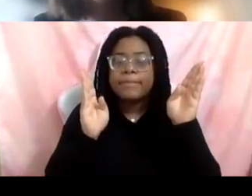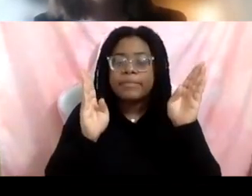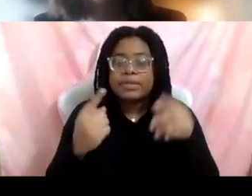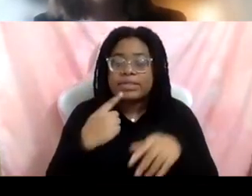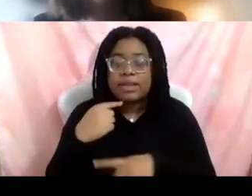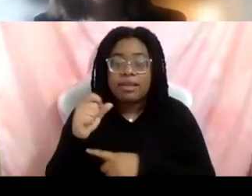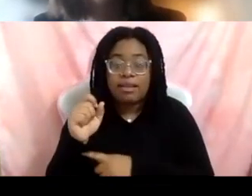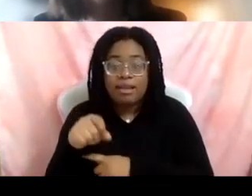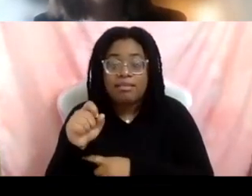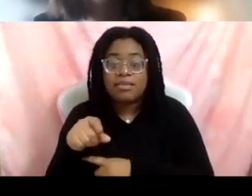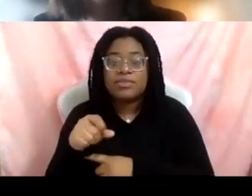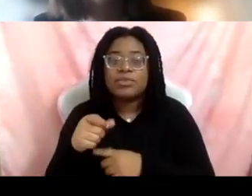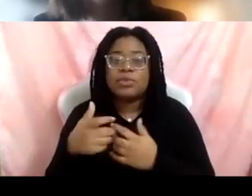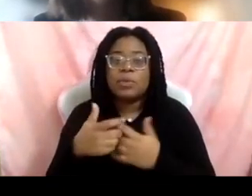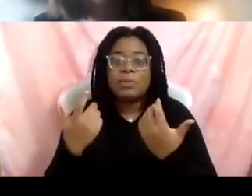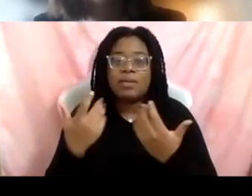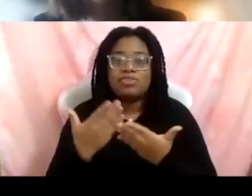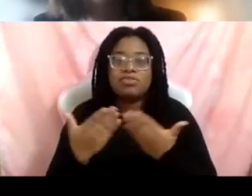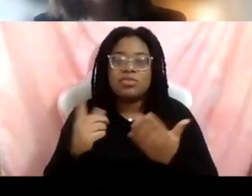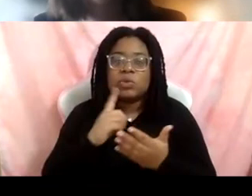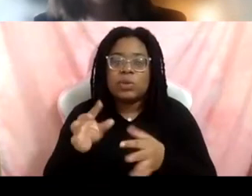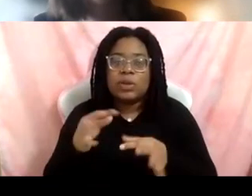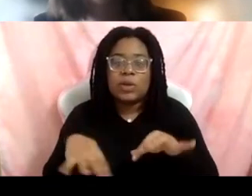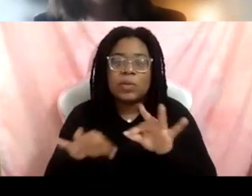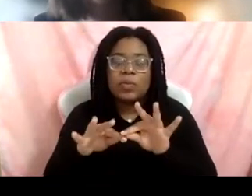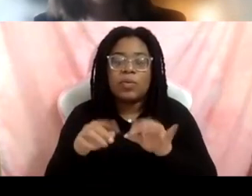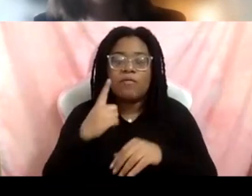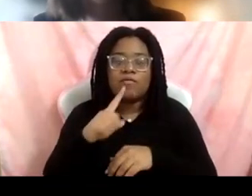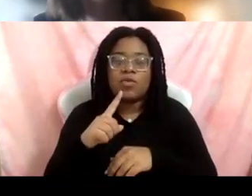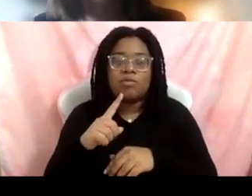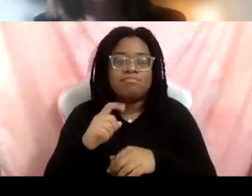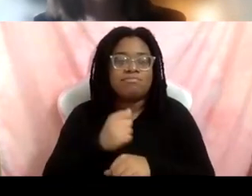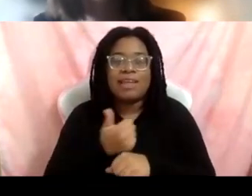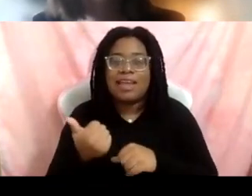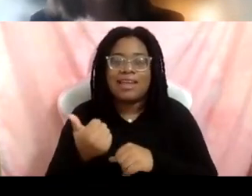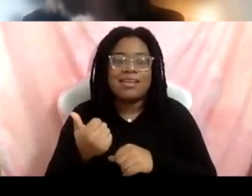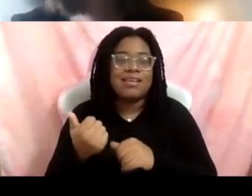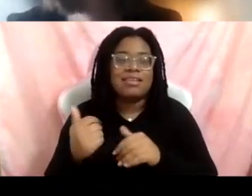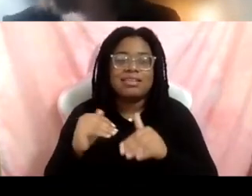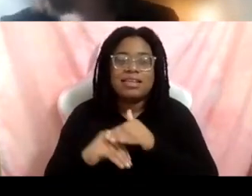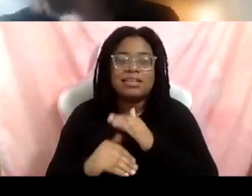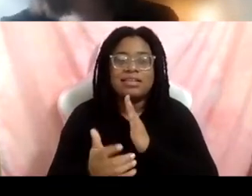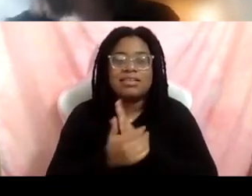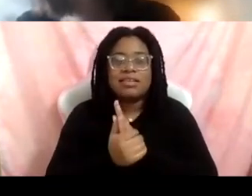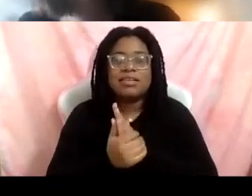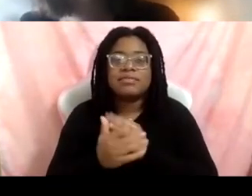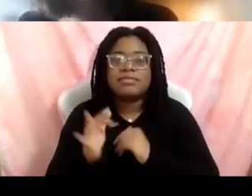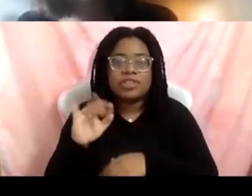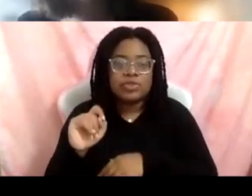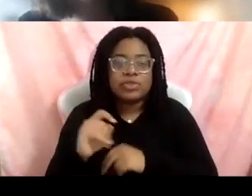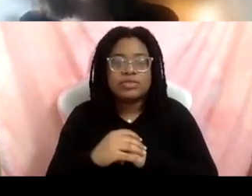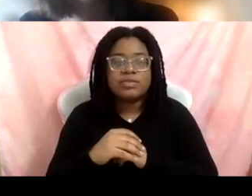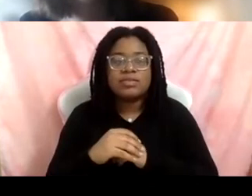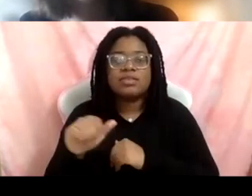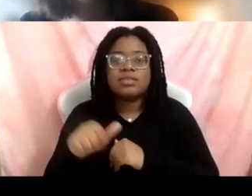yes to as much stuff as possible is pretty important when it comes to any kind of accessibility or accommodation feature. But then